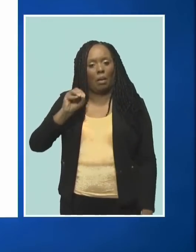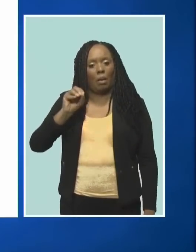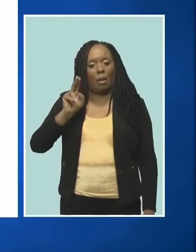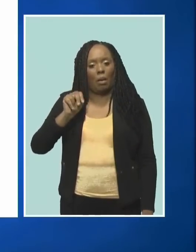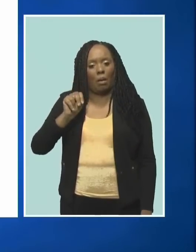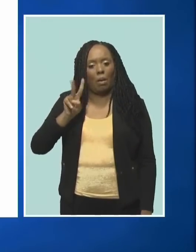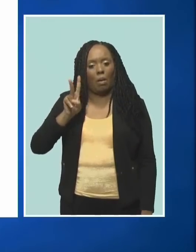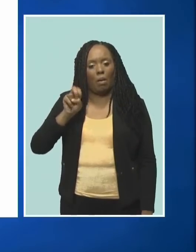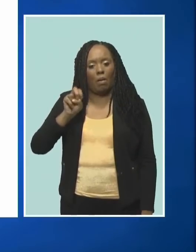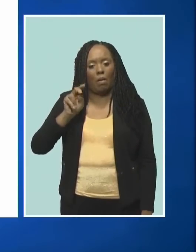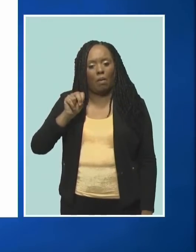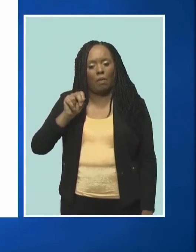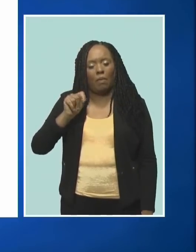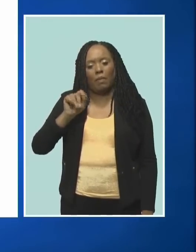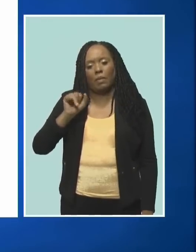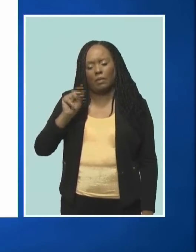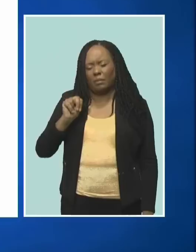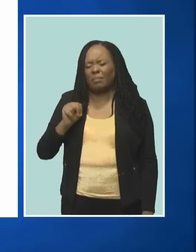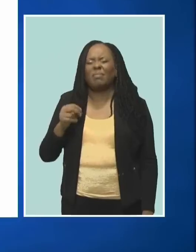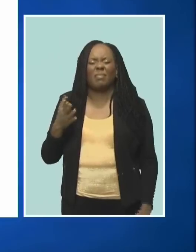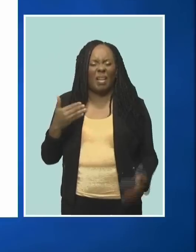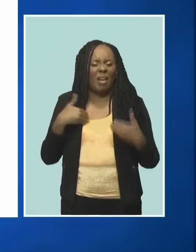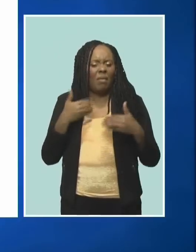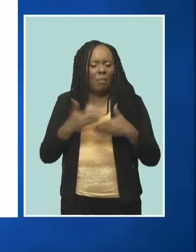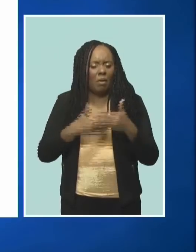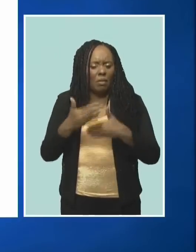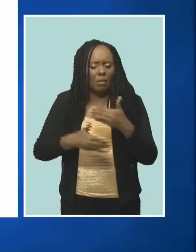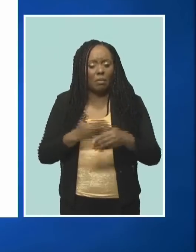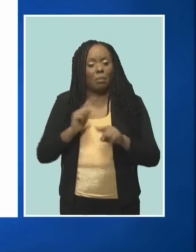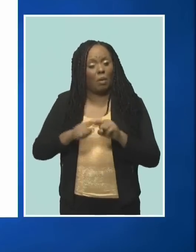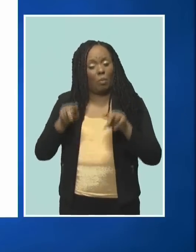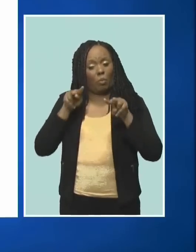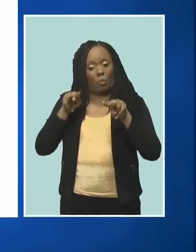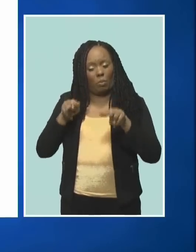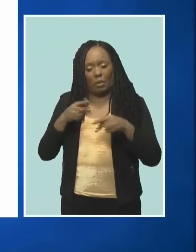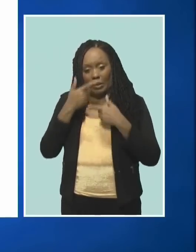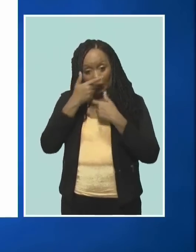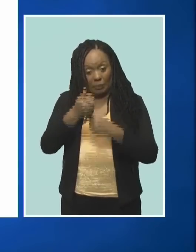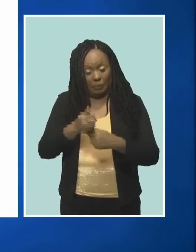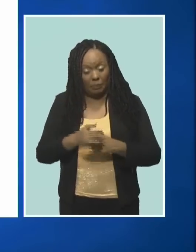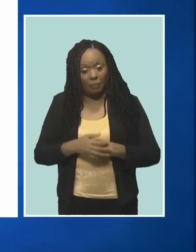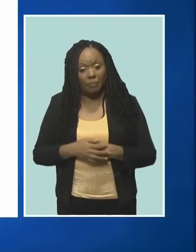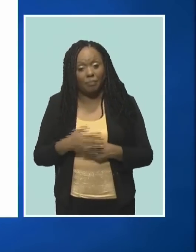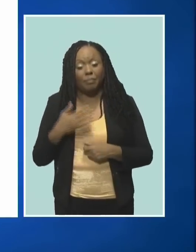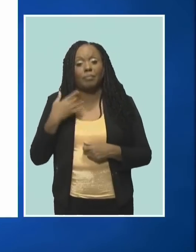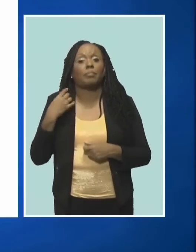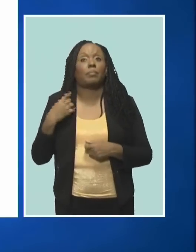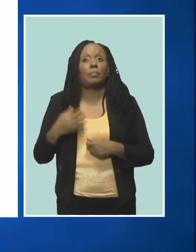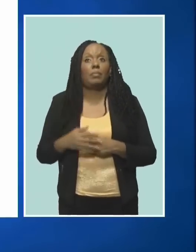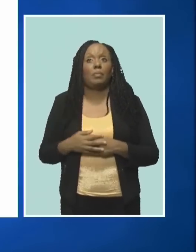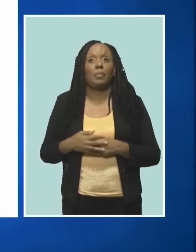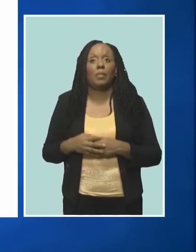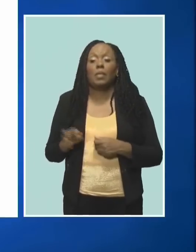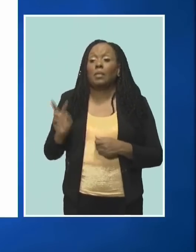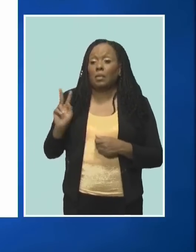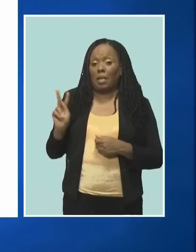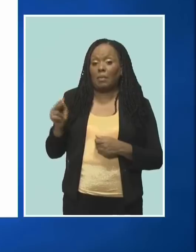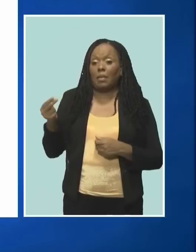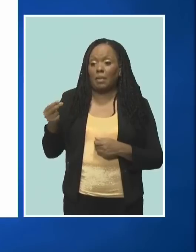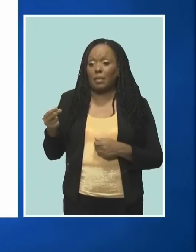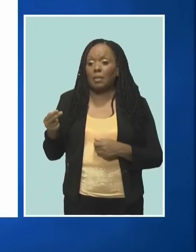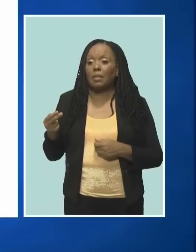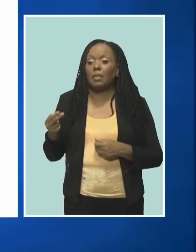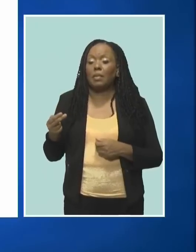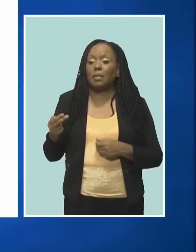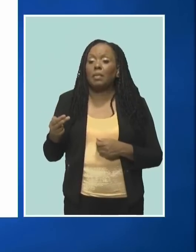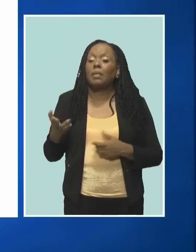making selections, and as I said, we watch it with great interest. But, one way or the other, she is in a good position now to